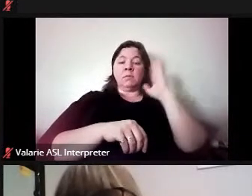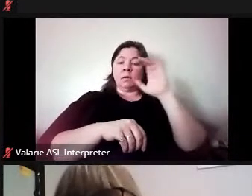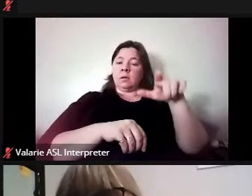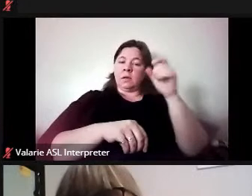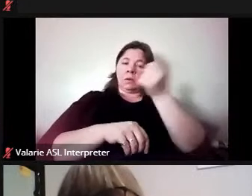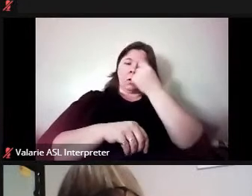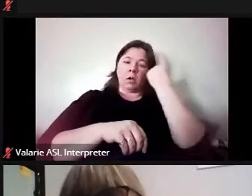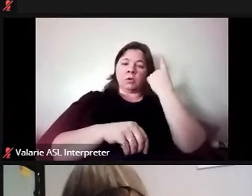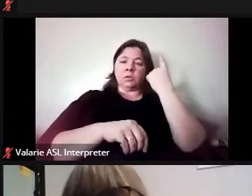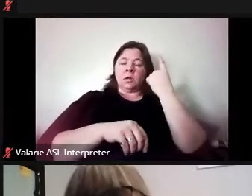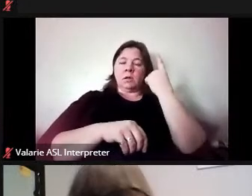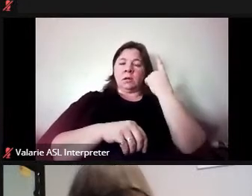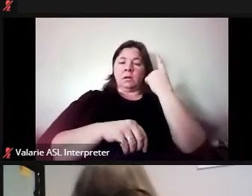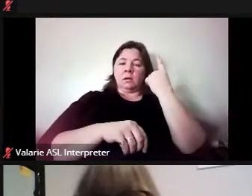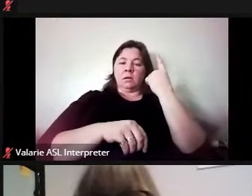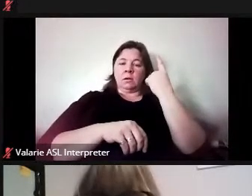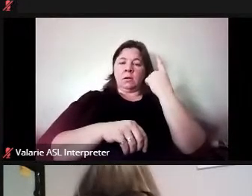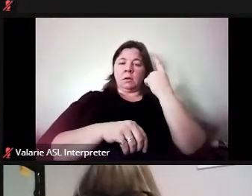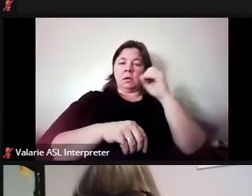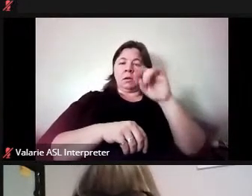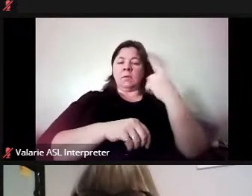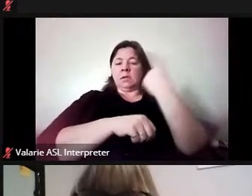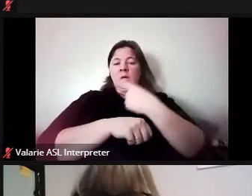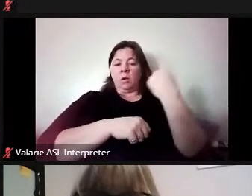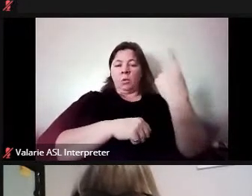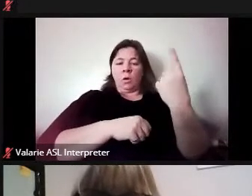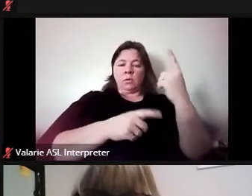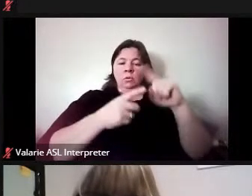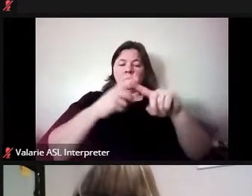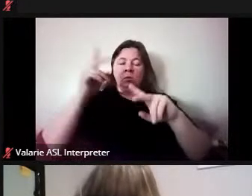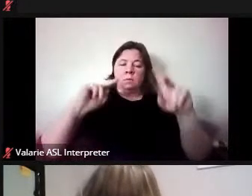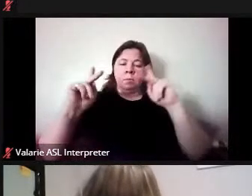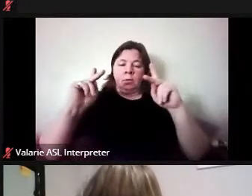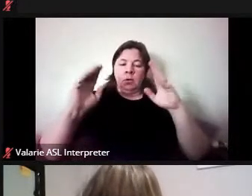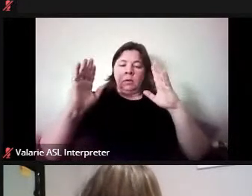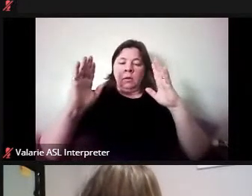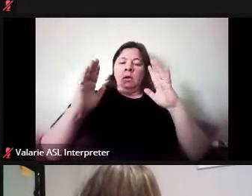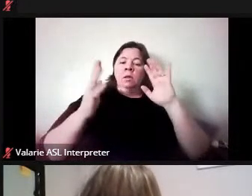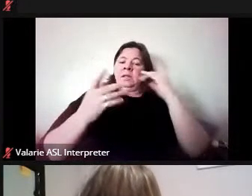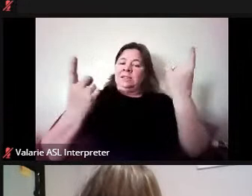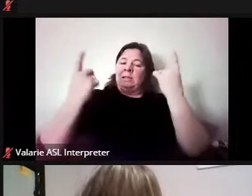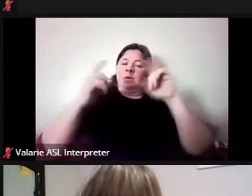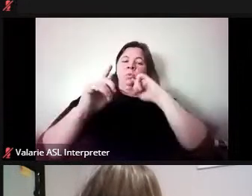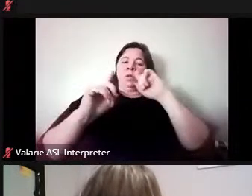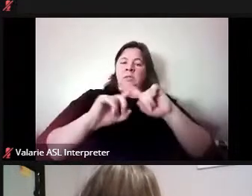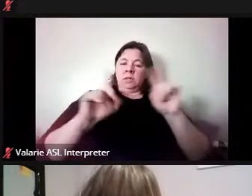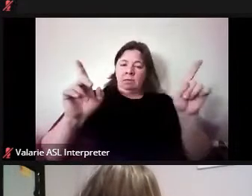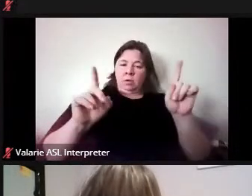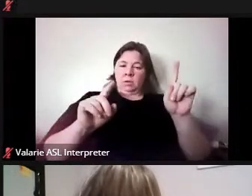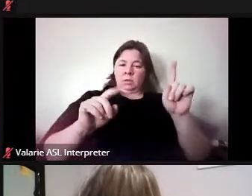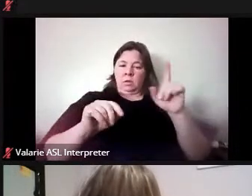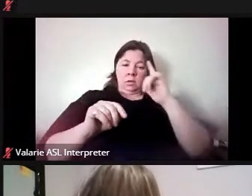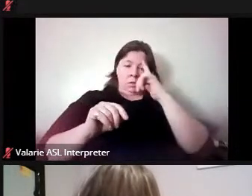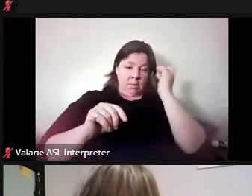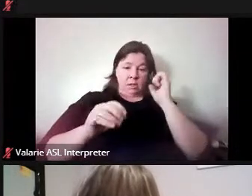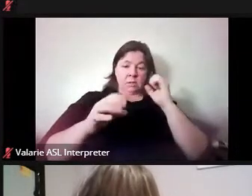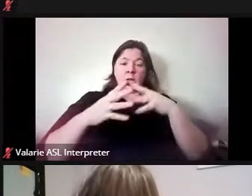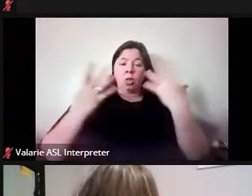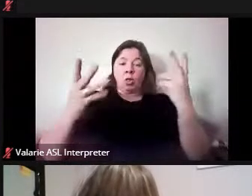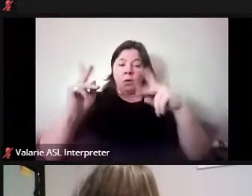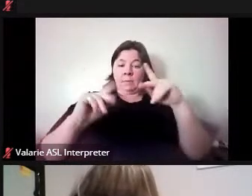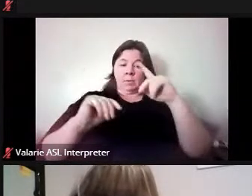understand from day one to people that this is something different. So because a lot of people in